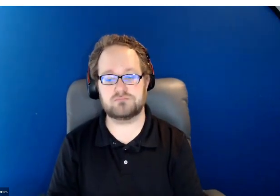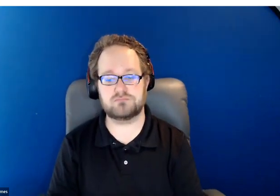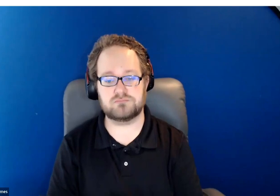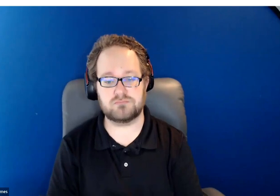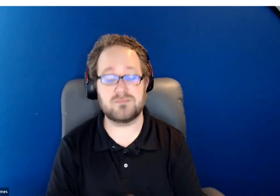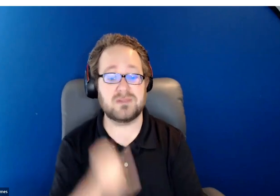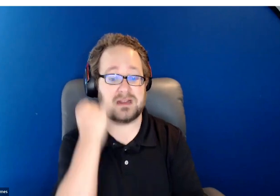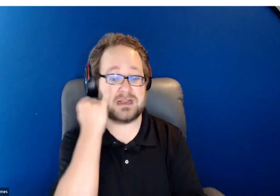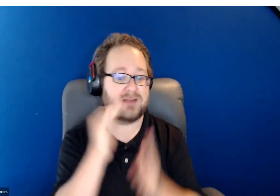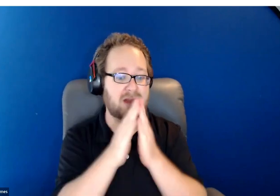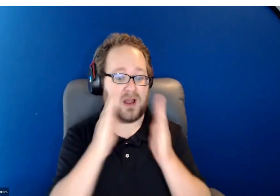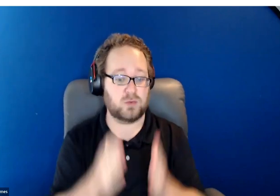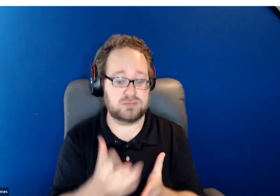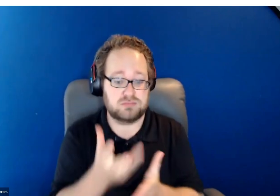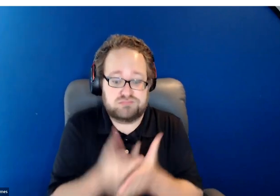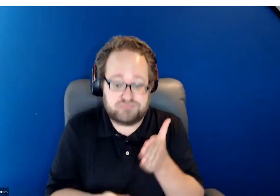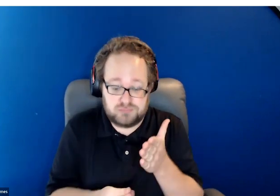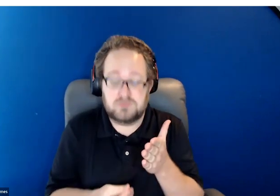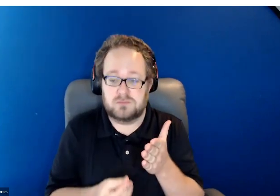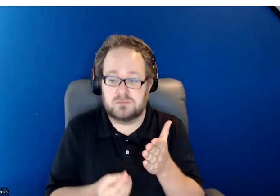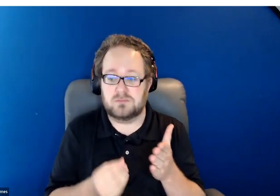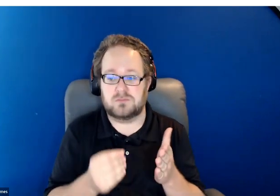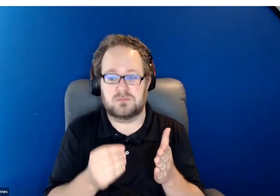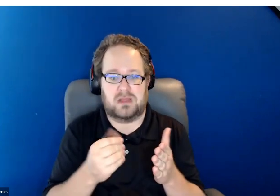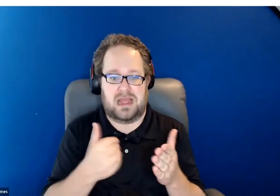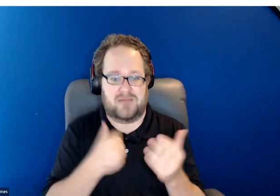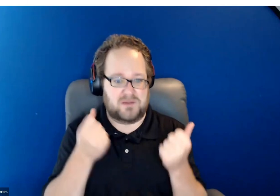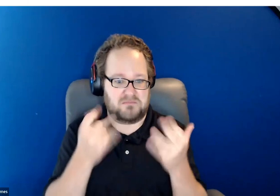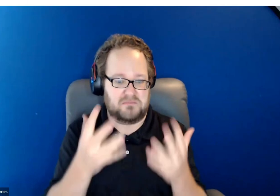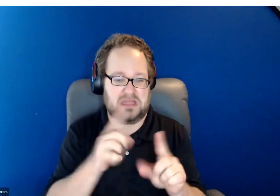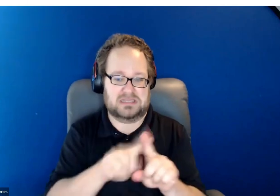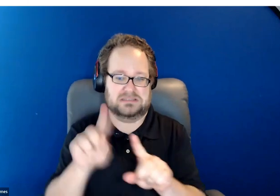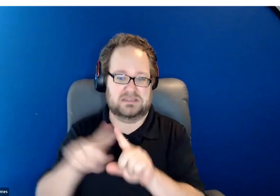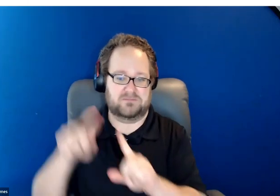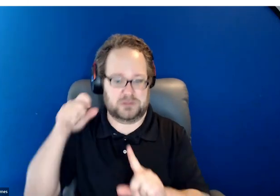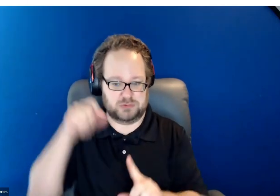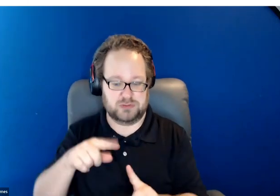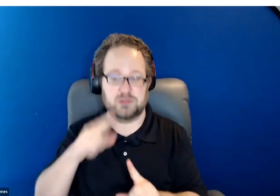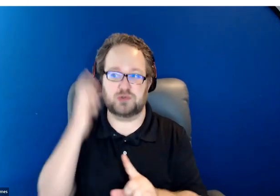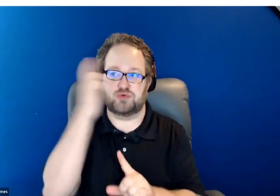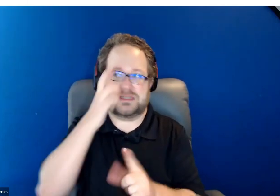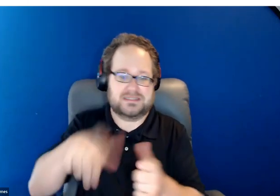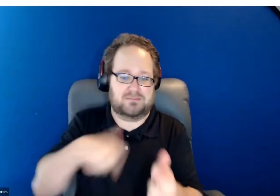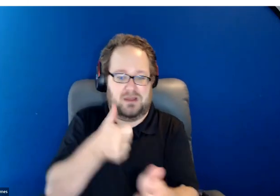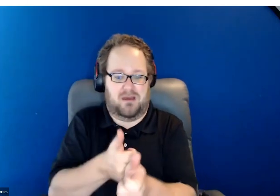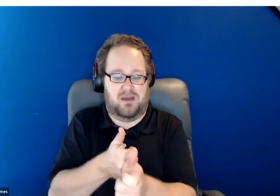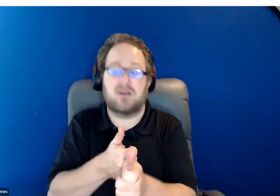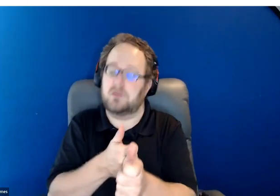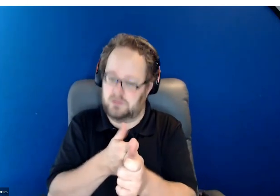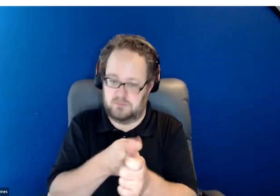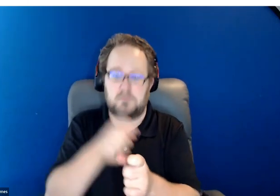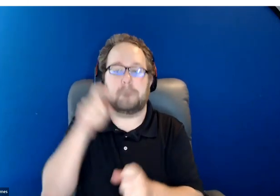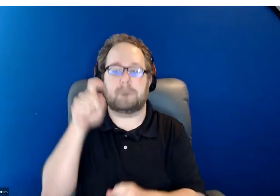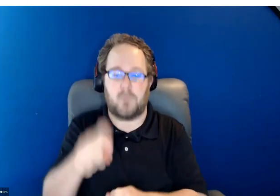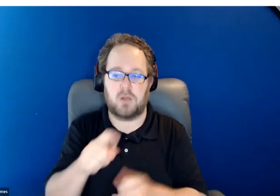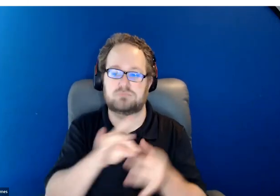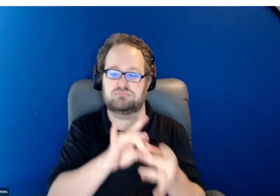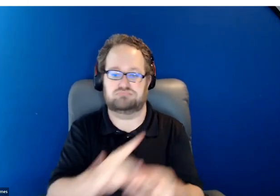complex triggers, and addressing the crisis requires coordination across all levels of government, sectors, and